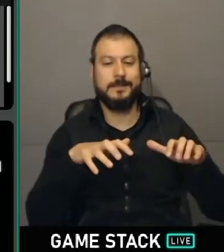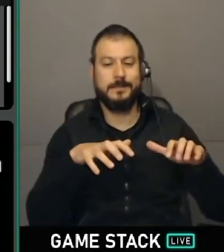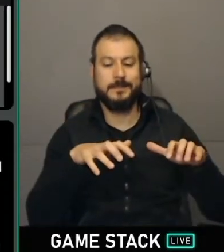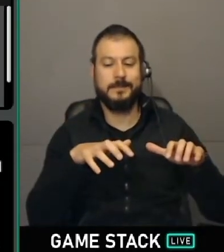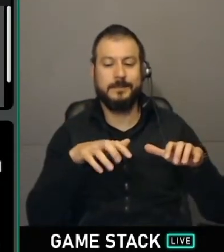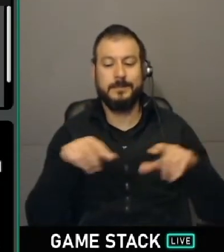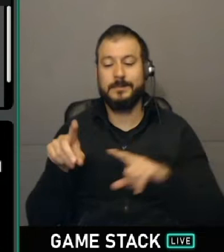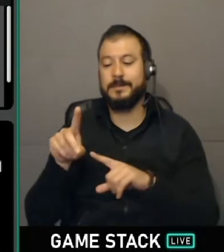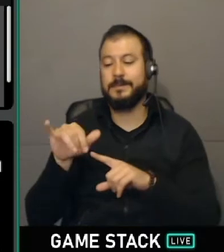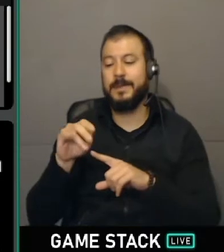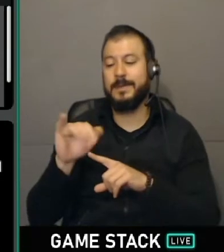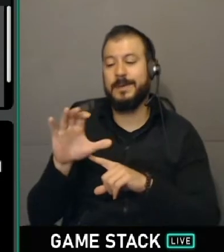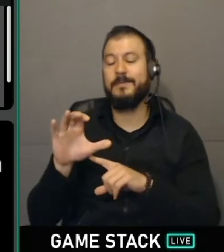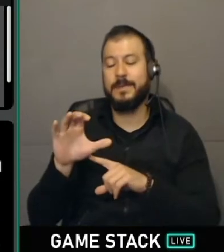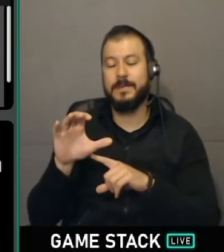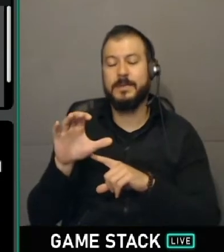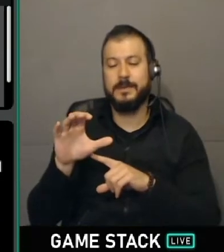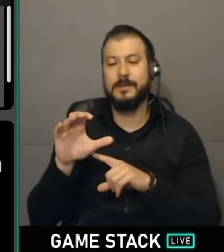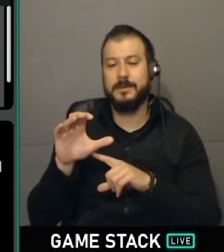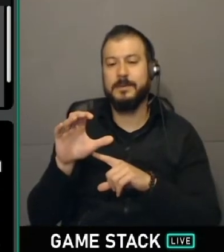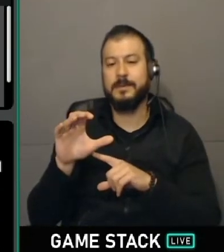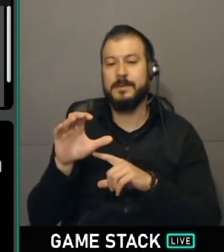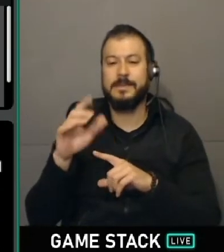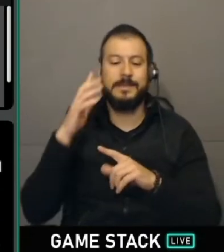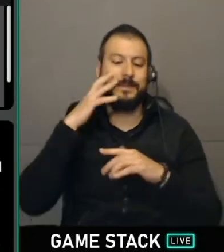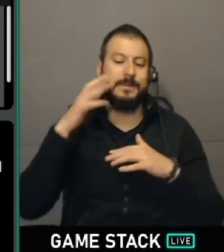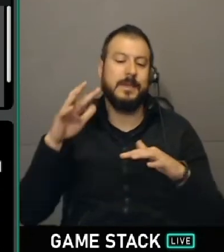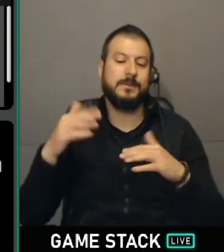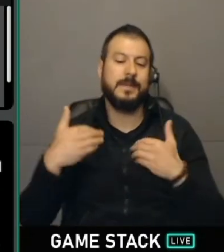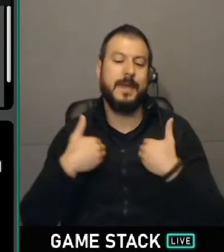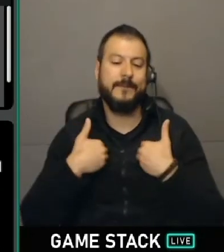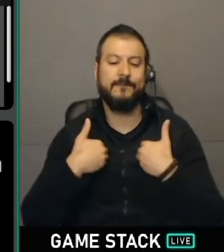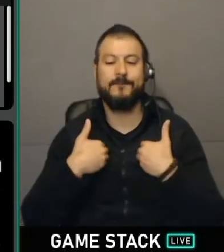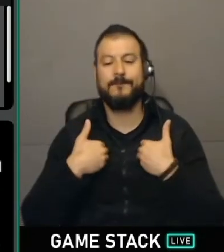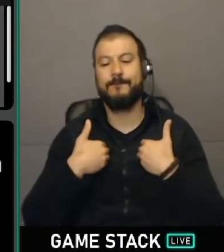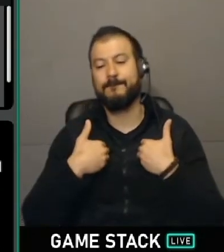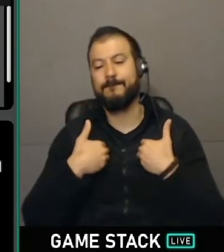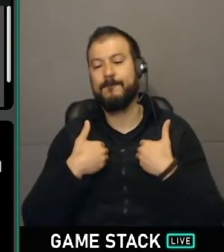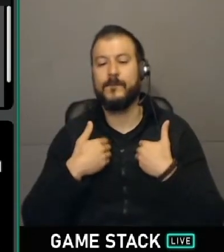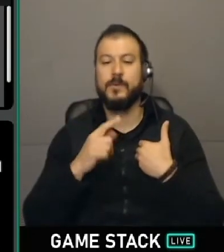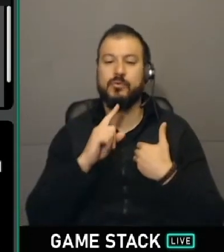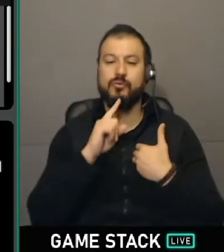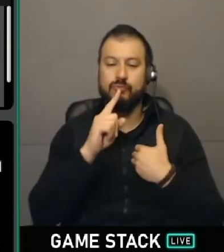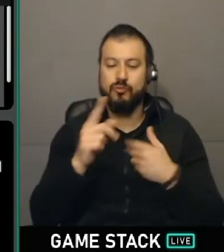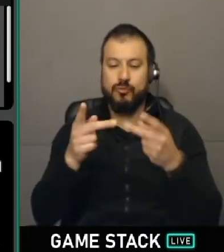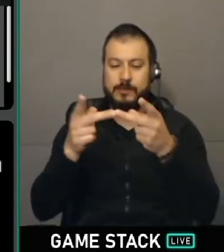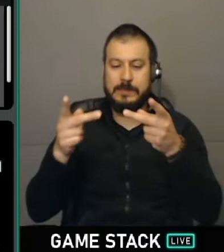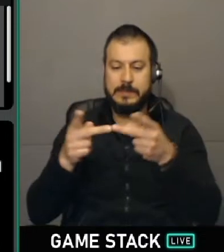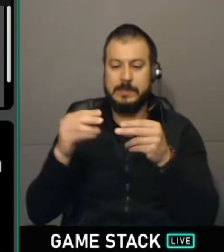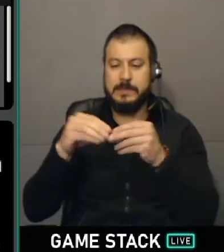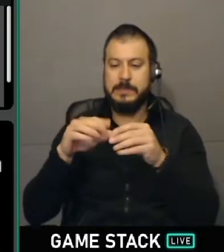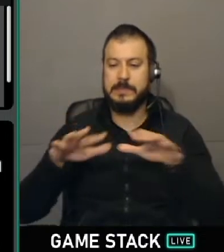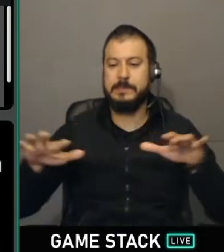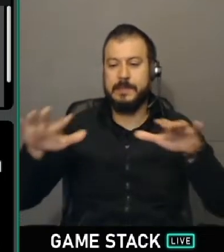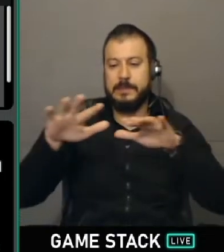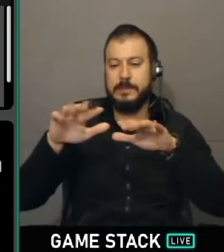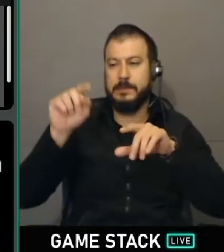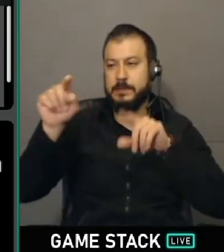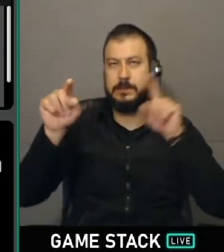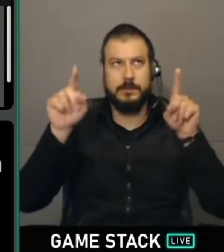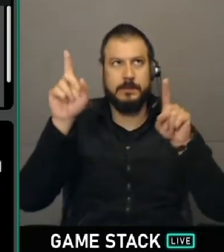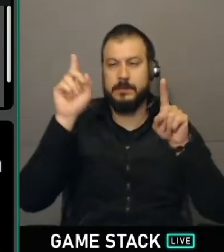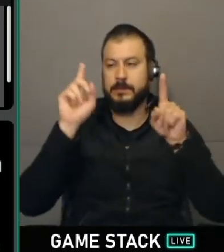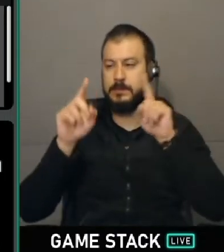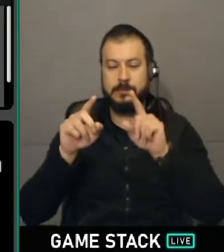objects are sounds that have a true position in space. And while